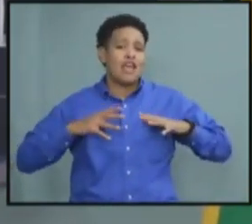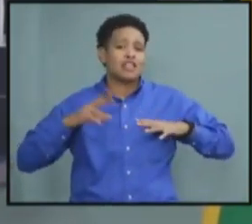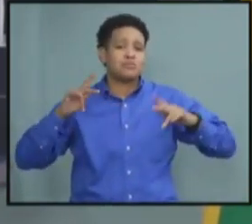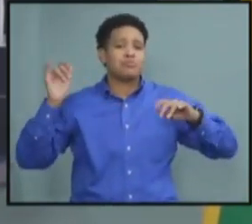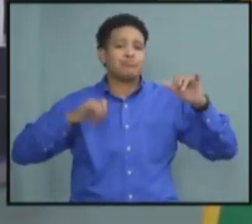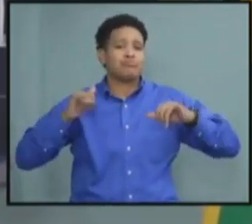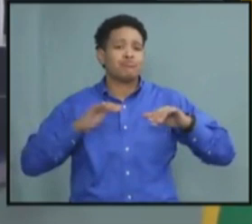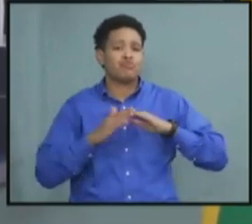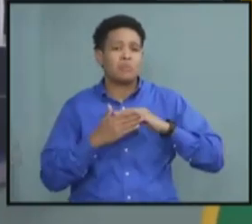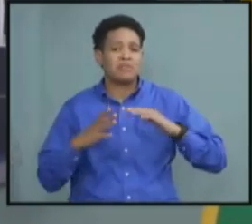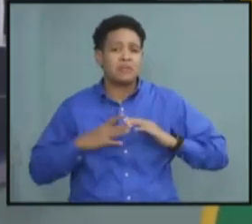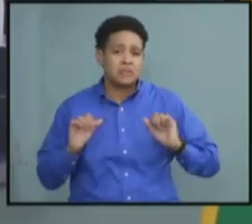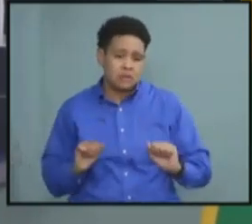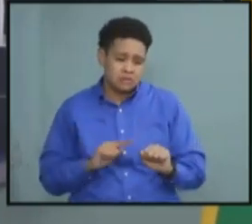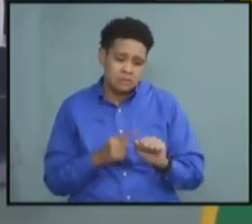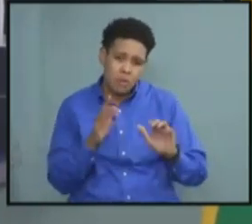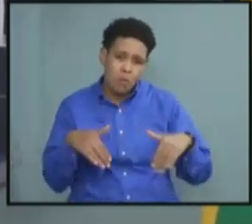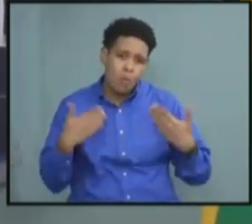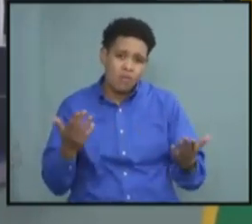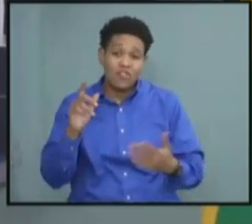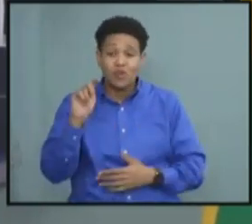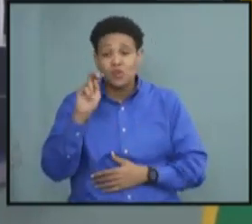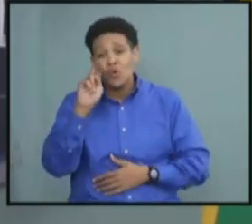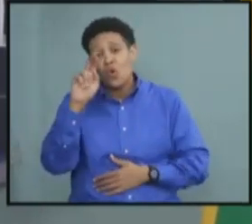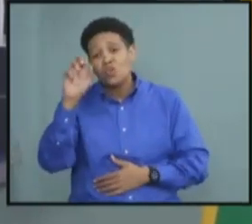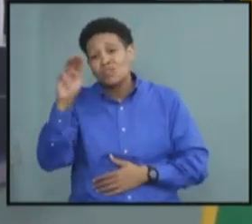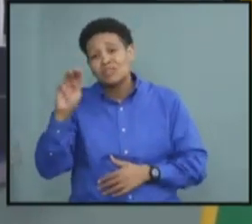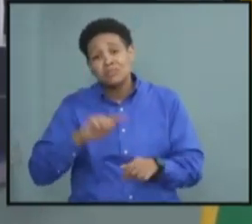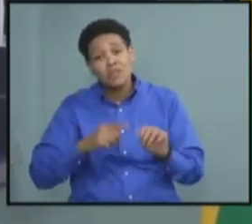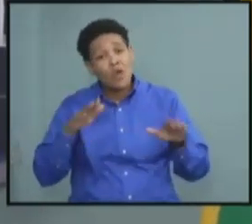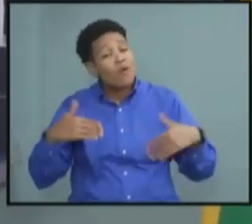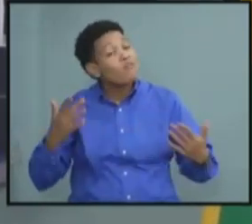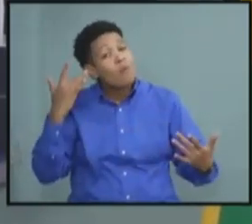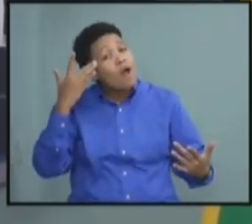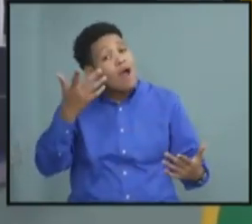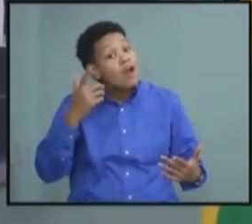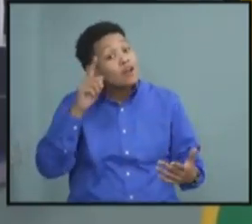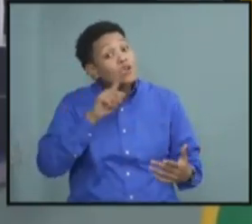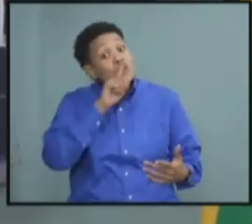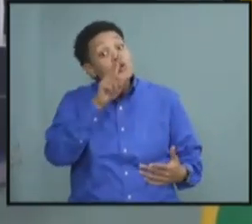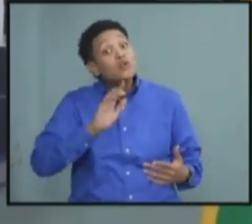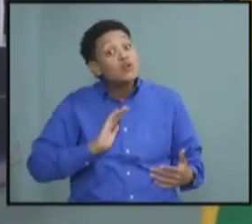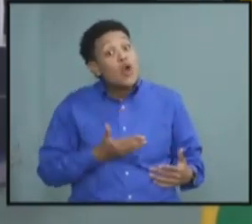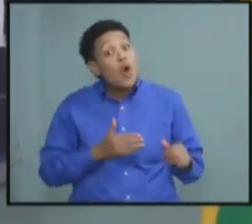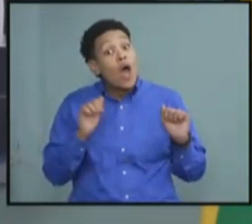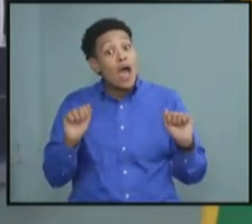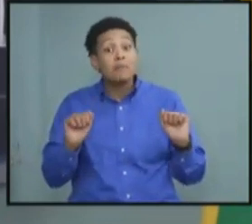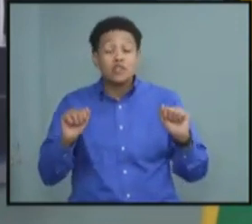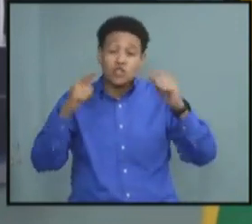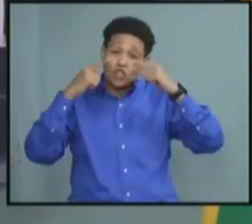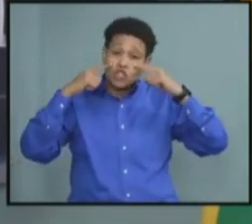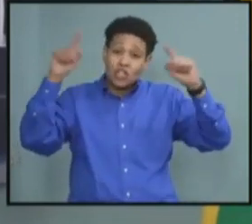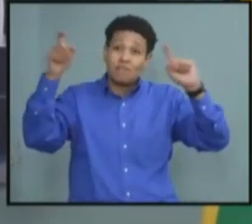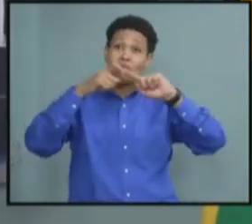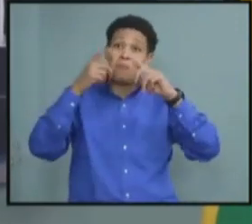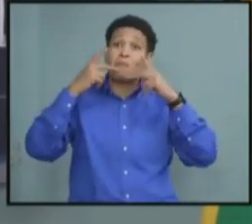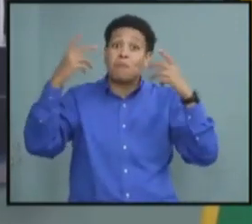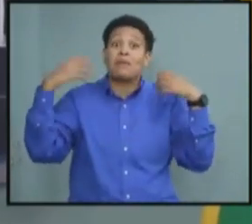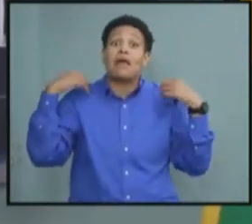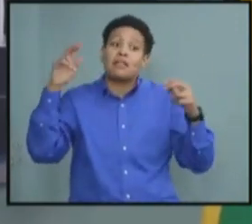restart. Because the truth is that our ability to be successful from a public health